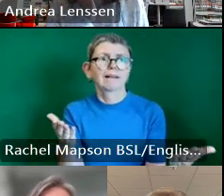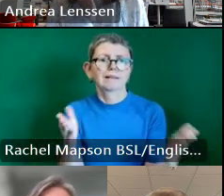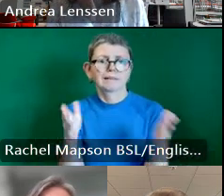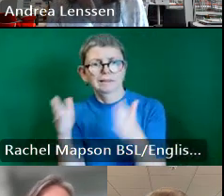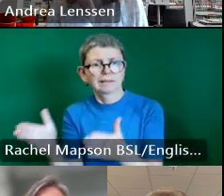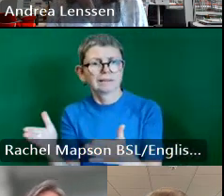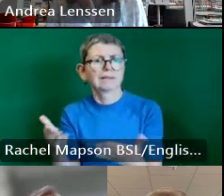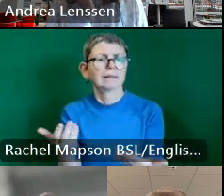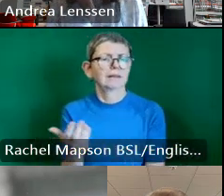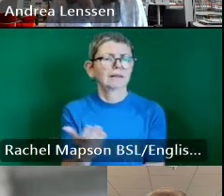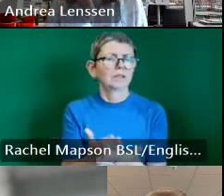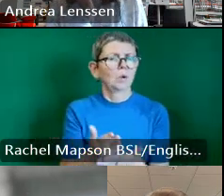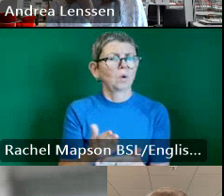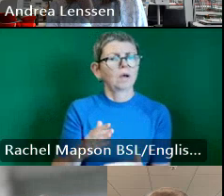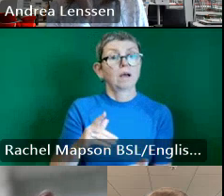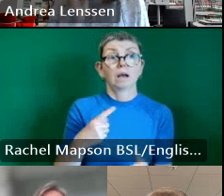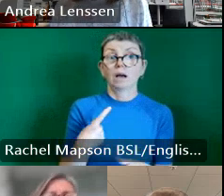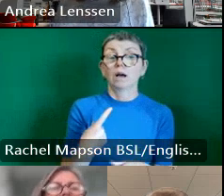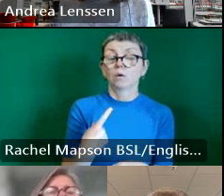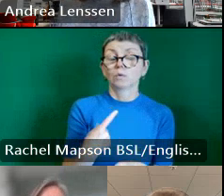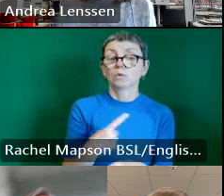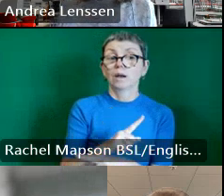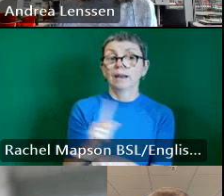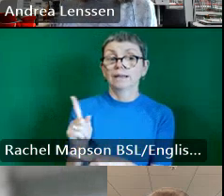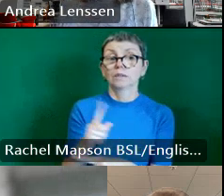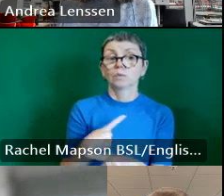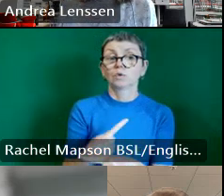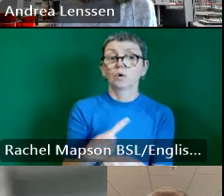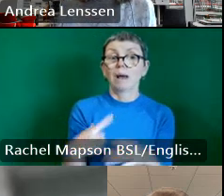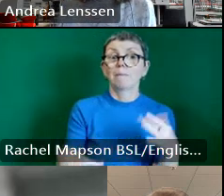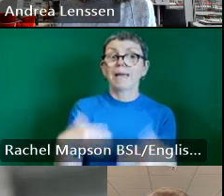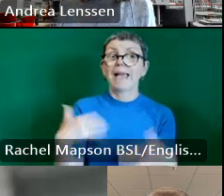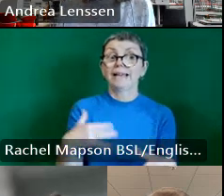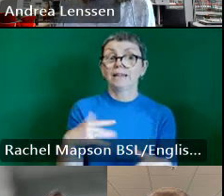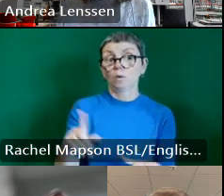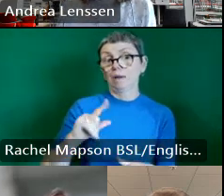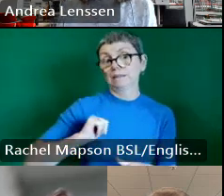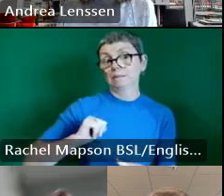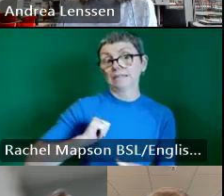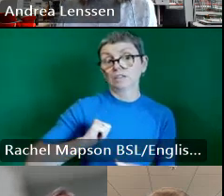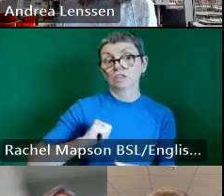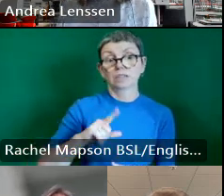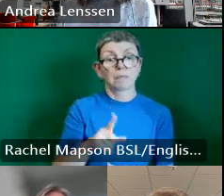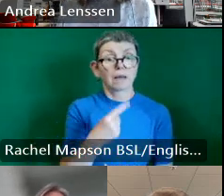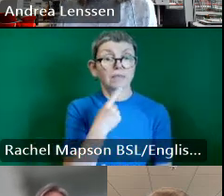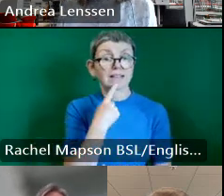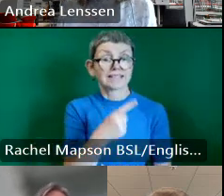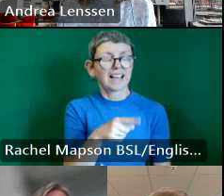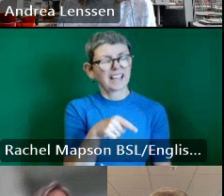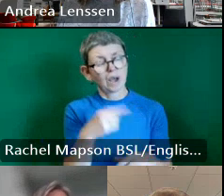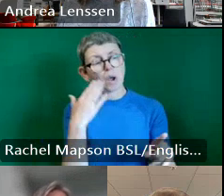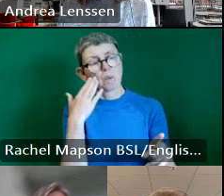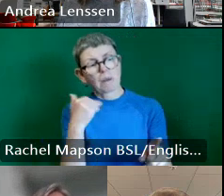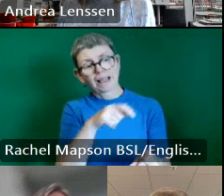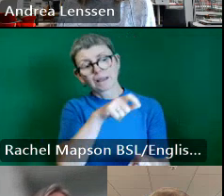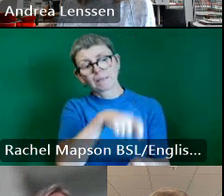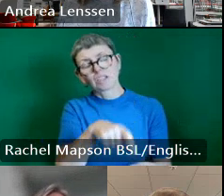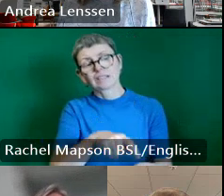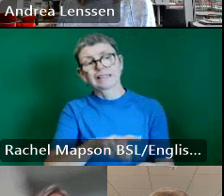pain thresholds. We'll get to that later. But survey results show that physicians perceive their Black patients as less intelligent,